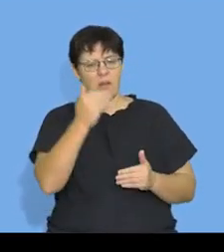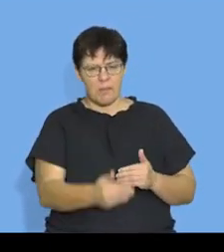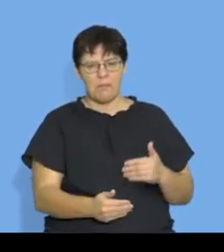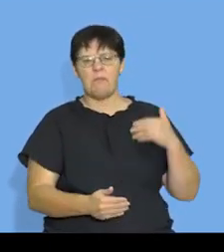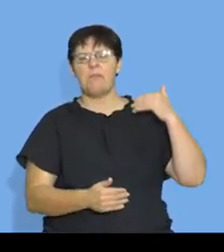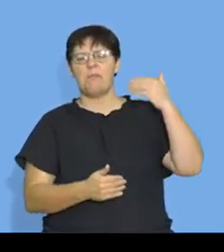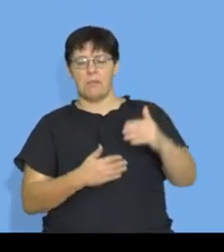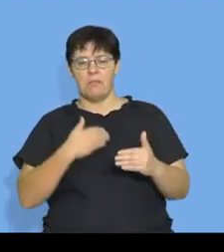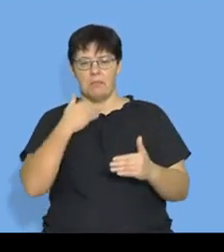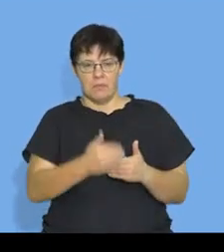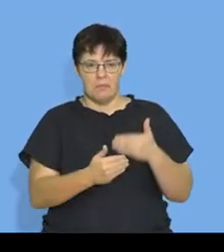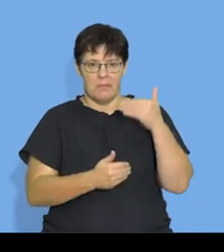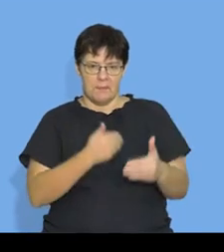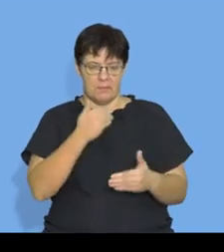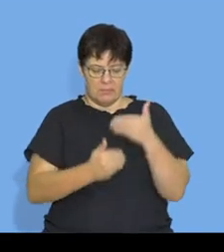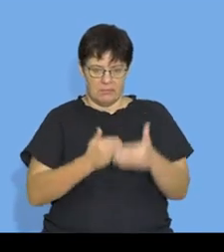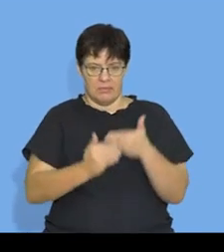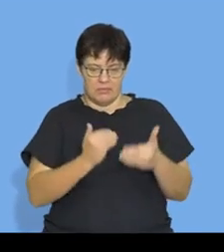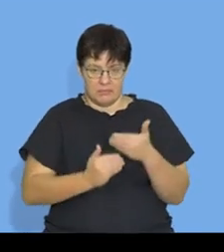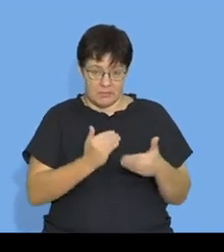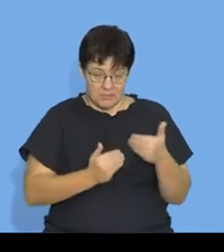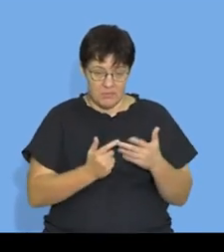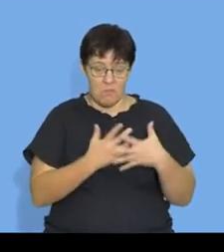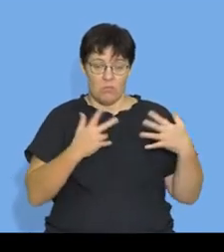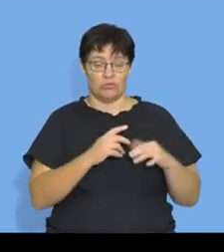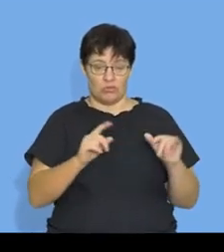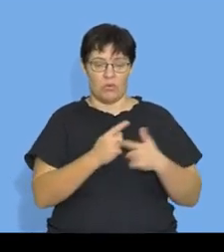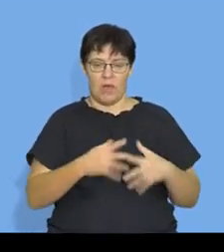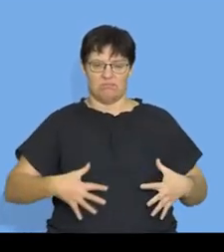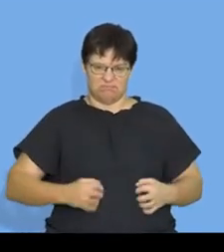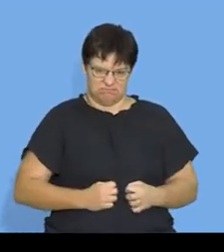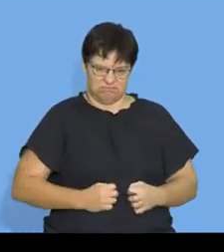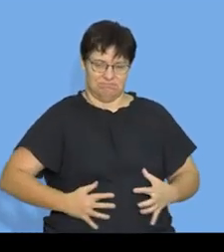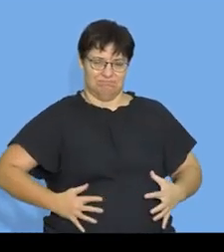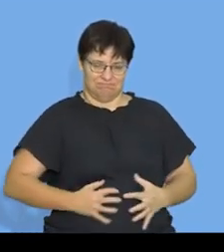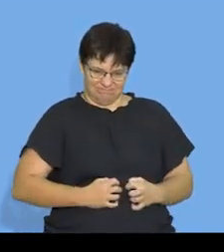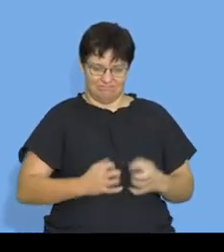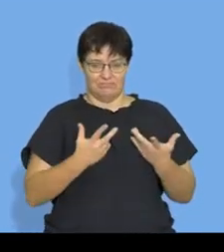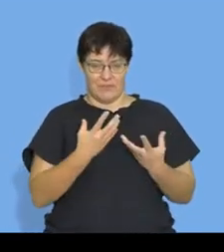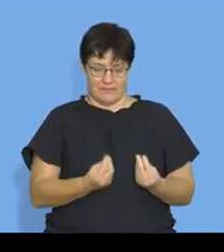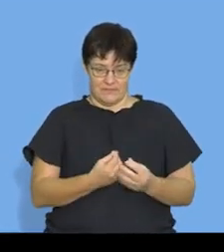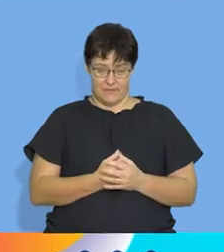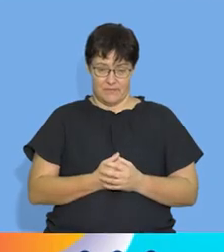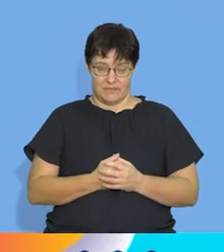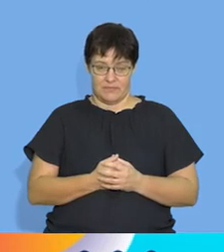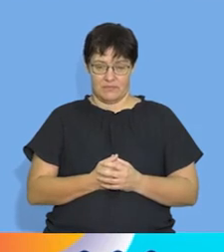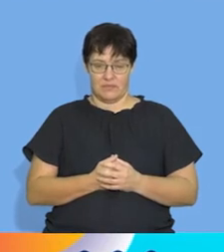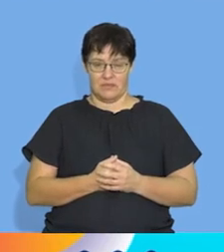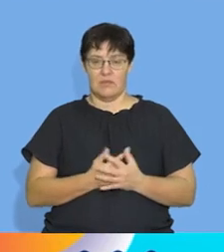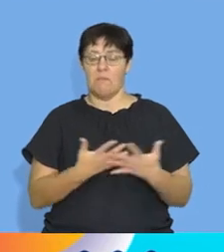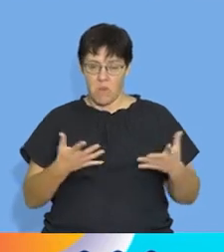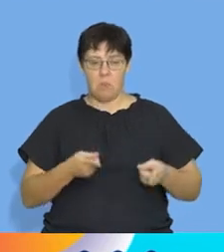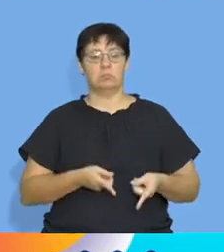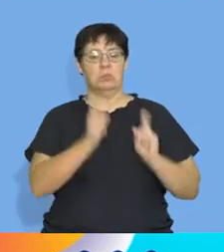we find that these contractions start occurring when the mother experiences contractions of the uterus.